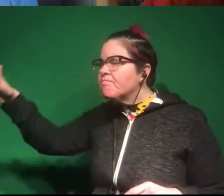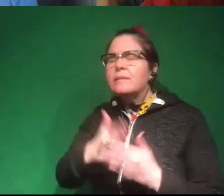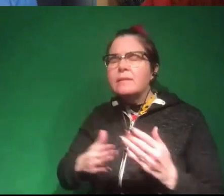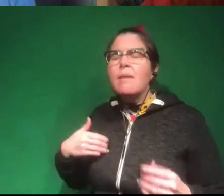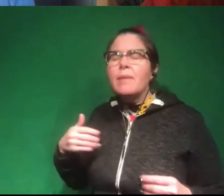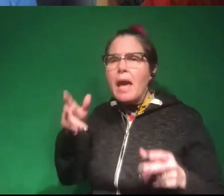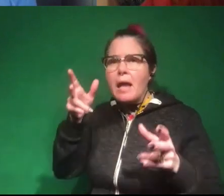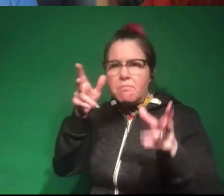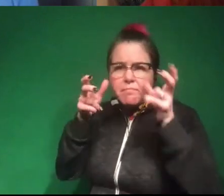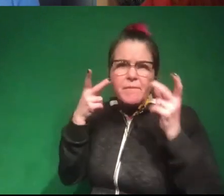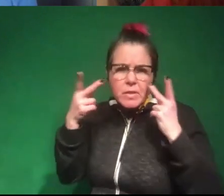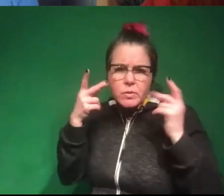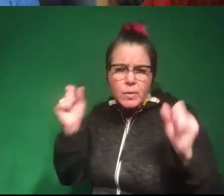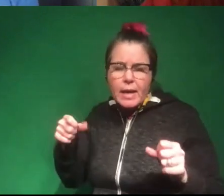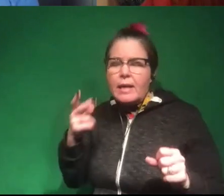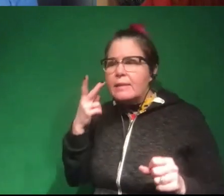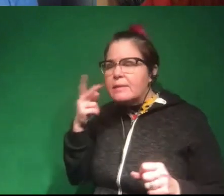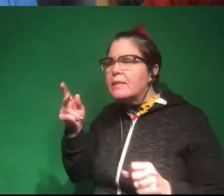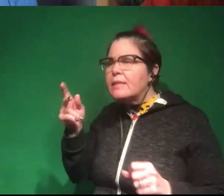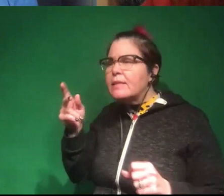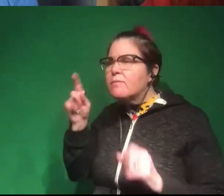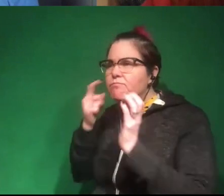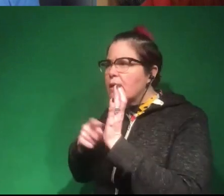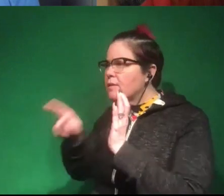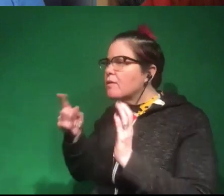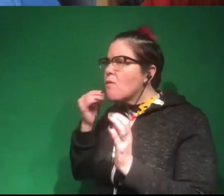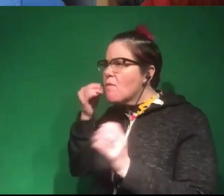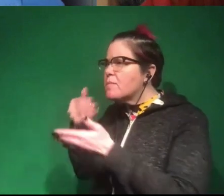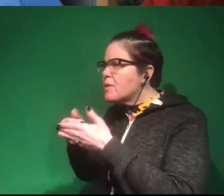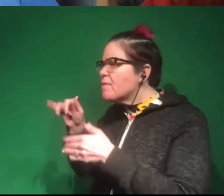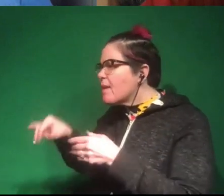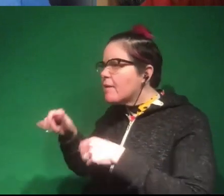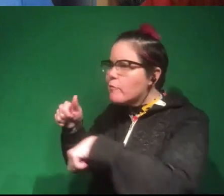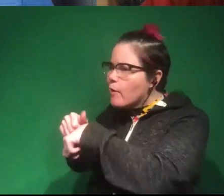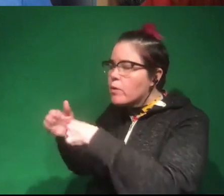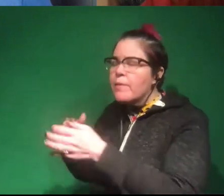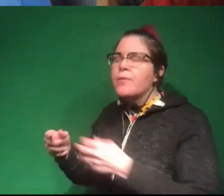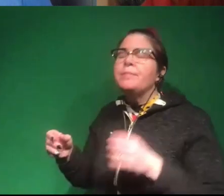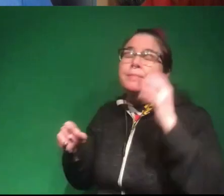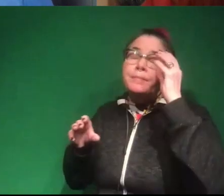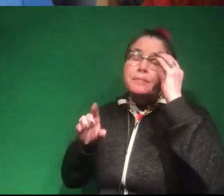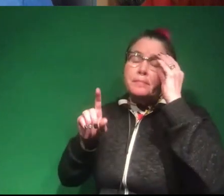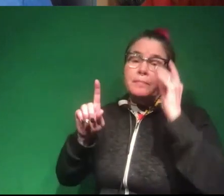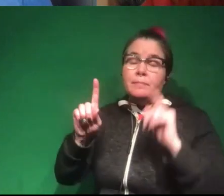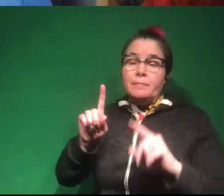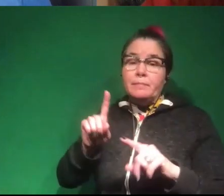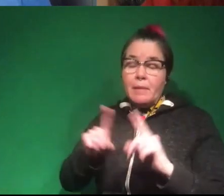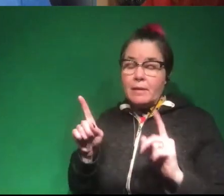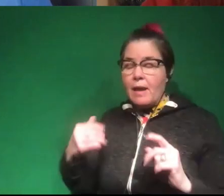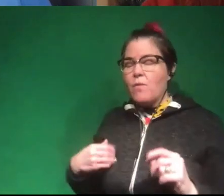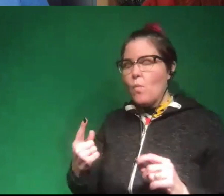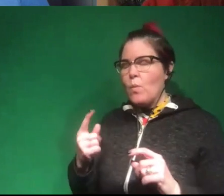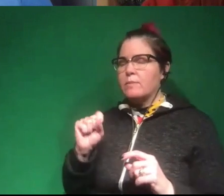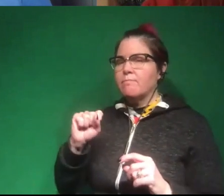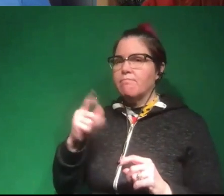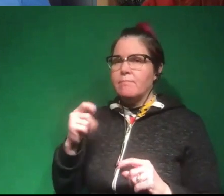input so they can see landmarks that that remind them of home. But there's this one ant species that they've done these